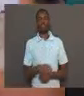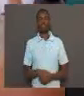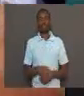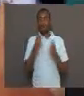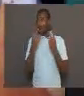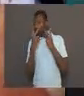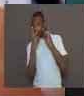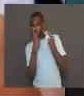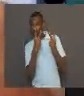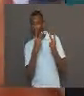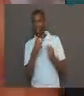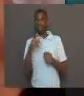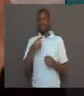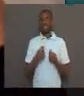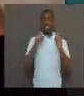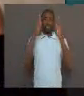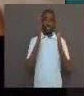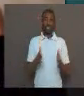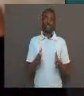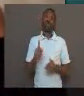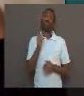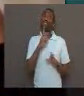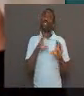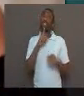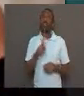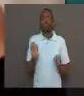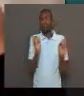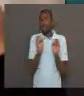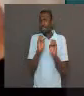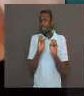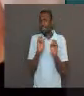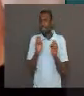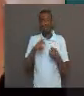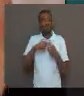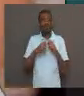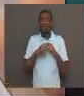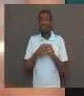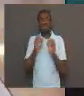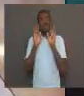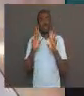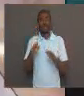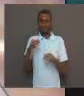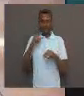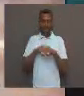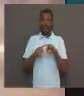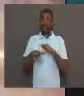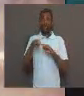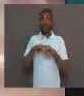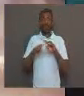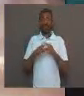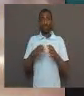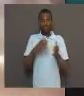Notice that the experimenter has no problem putting his hand on the jar.